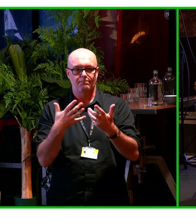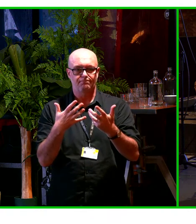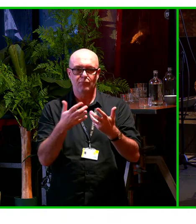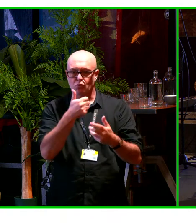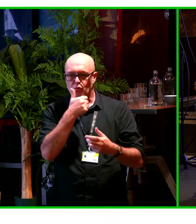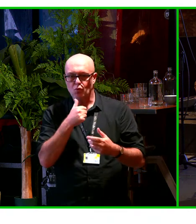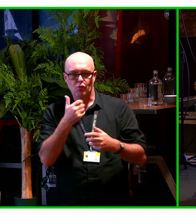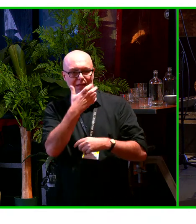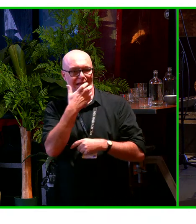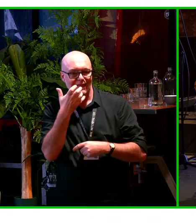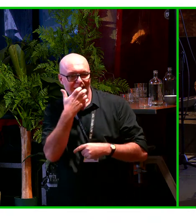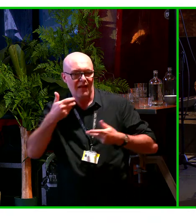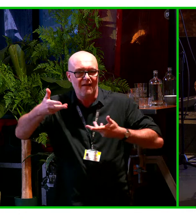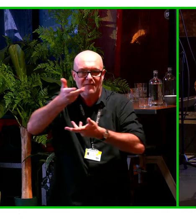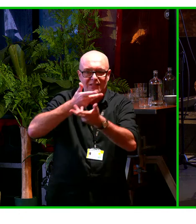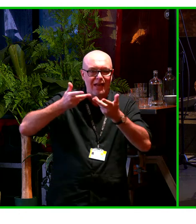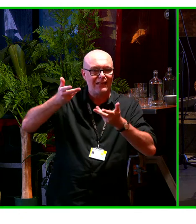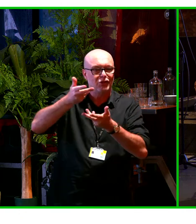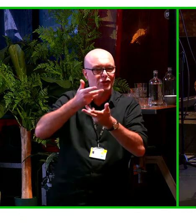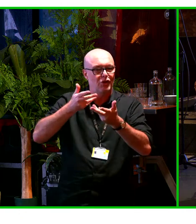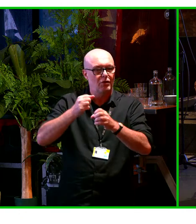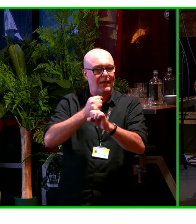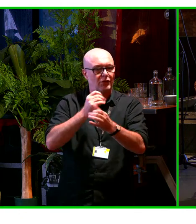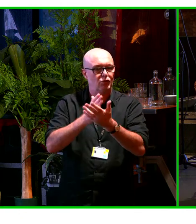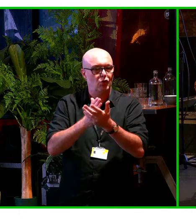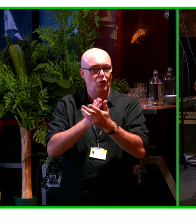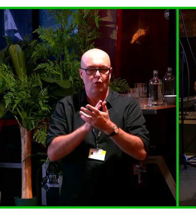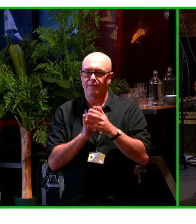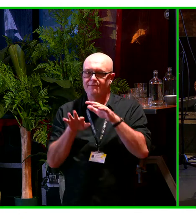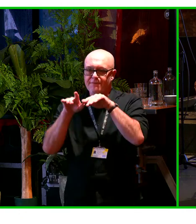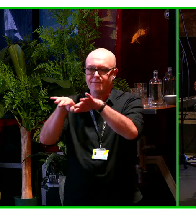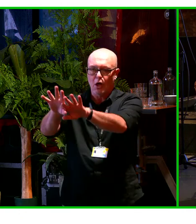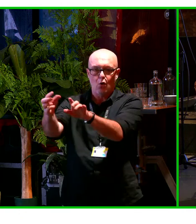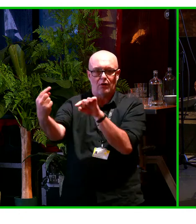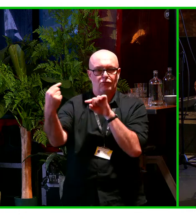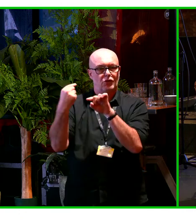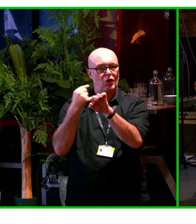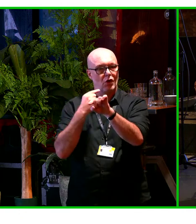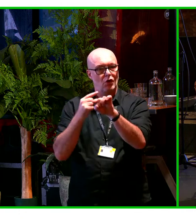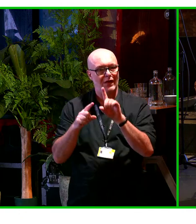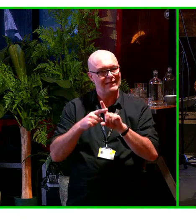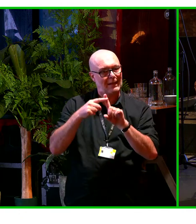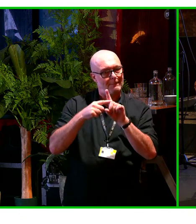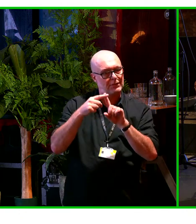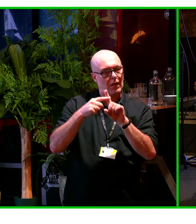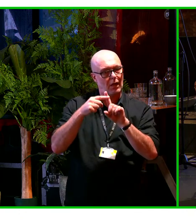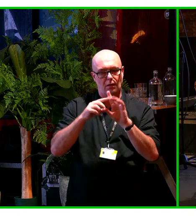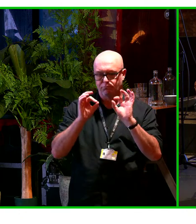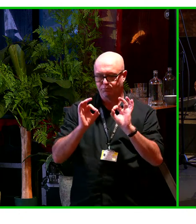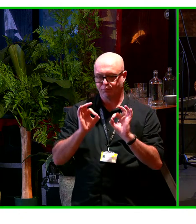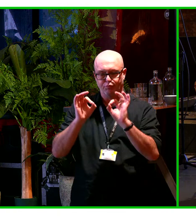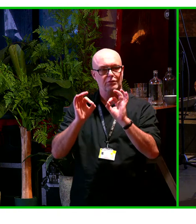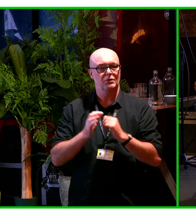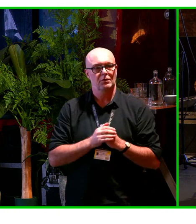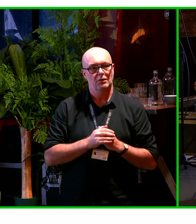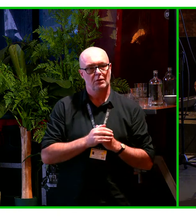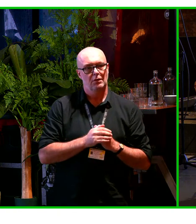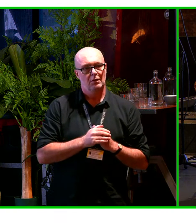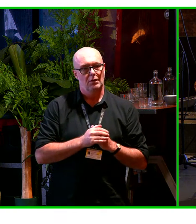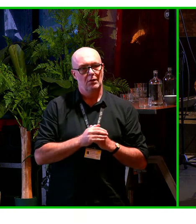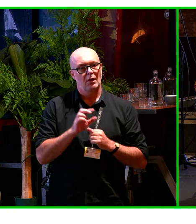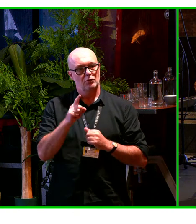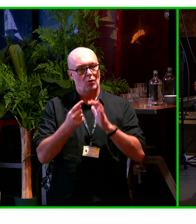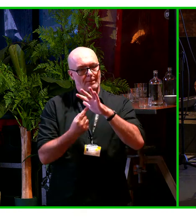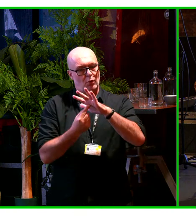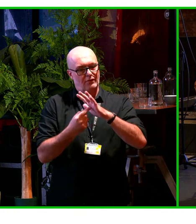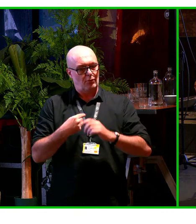lower flow and return temperature that you get from an air source heat pump as opposed to a gas boiler? So the key for